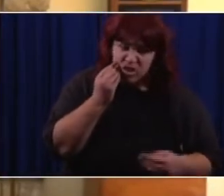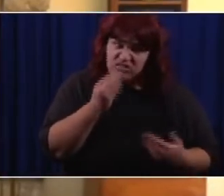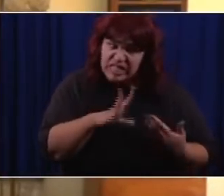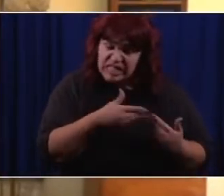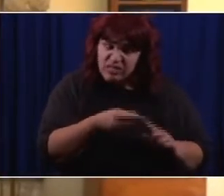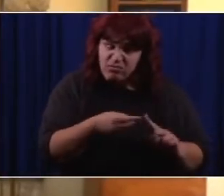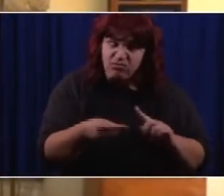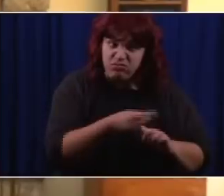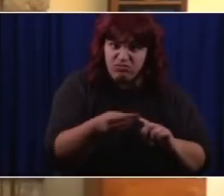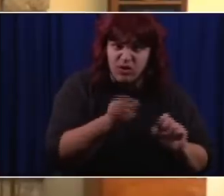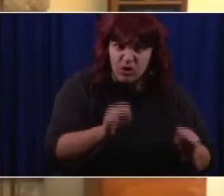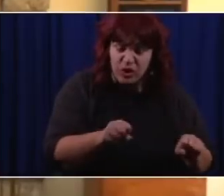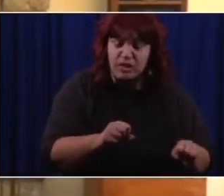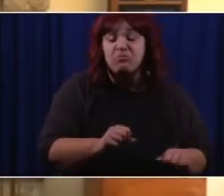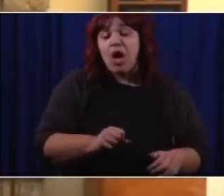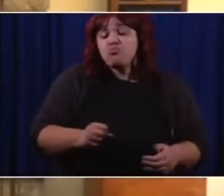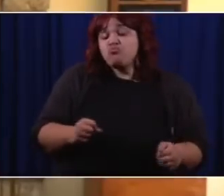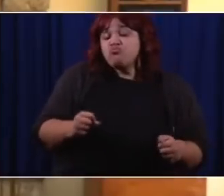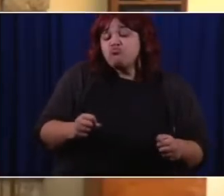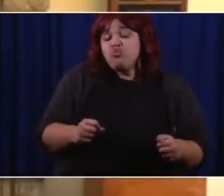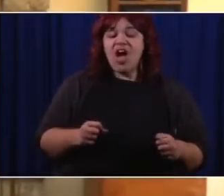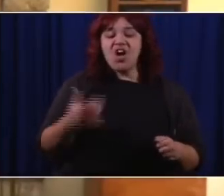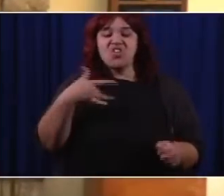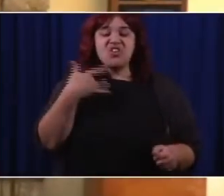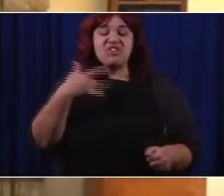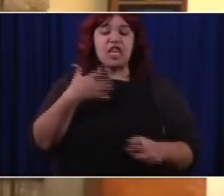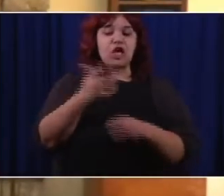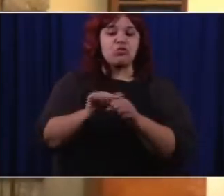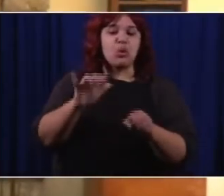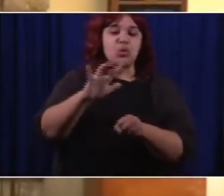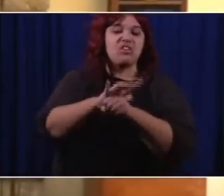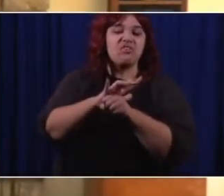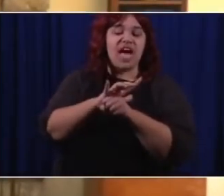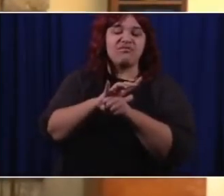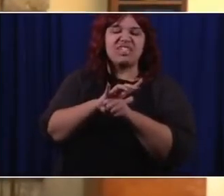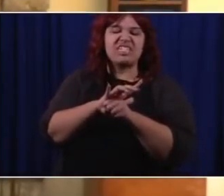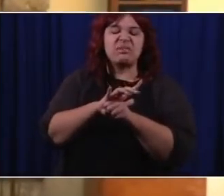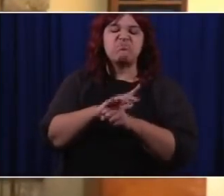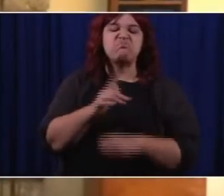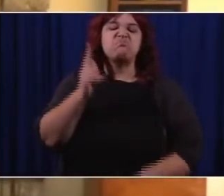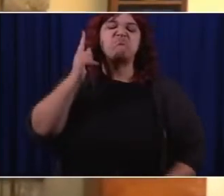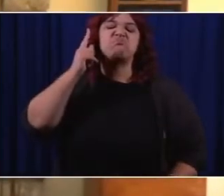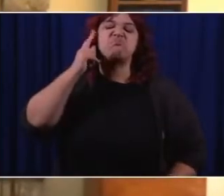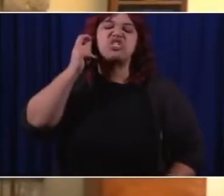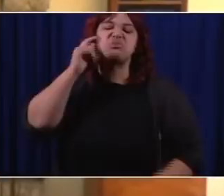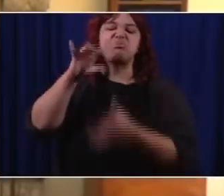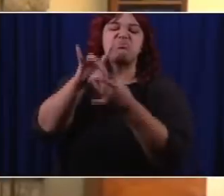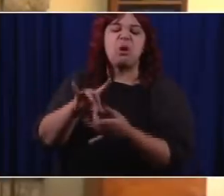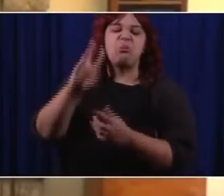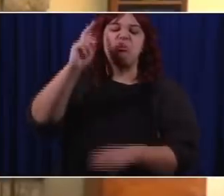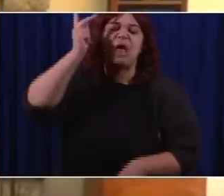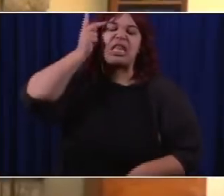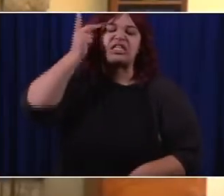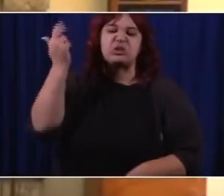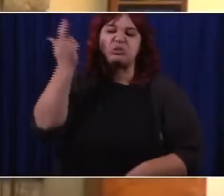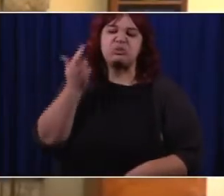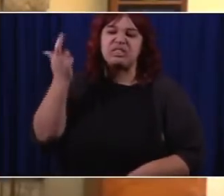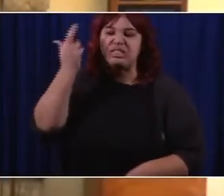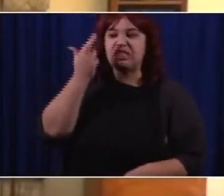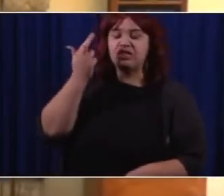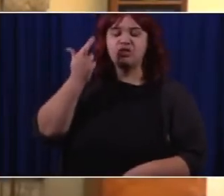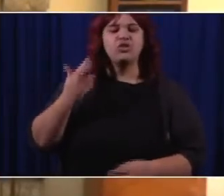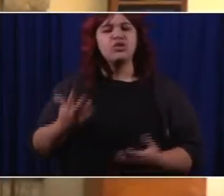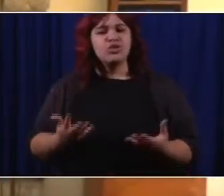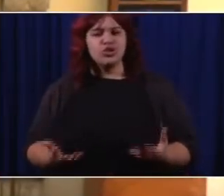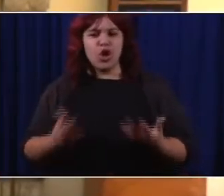can be done to make sure those who should be quarantining due to exposure are actually doing it?